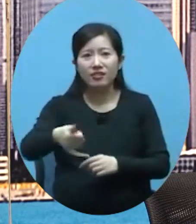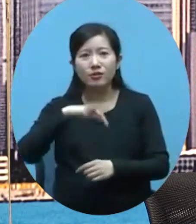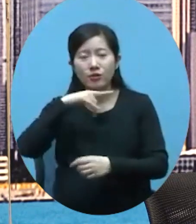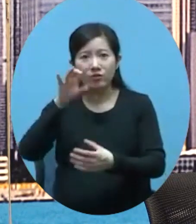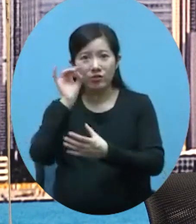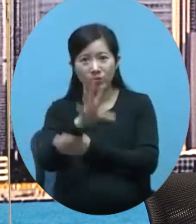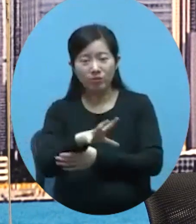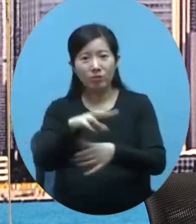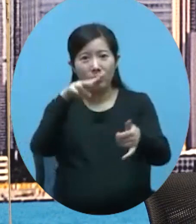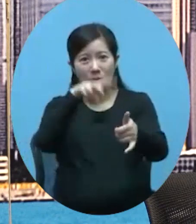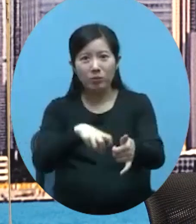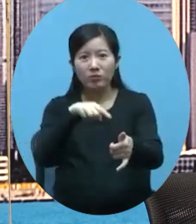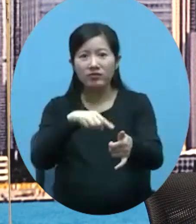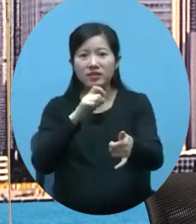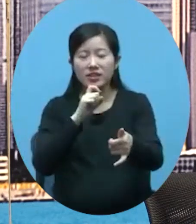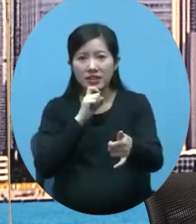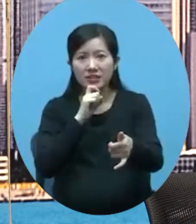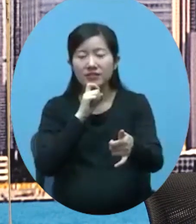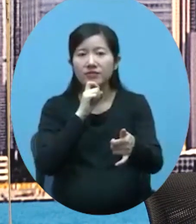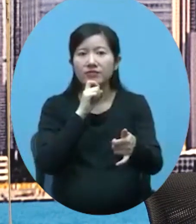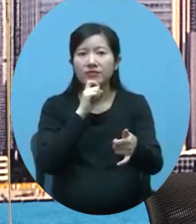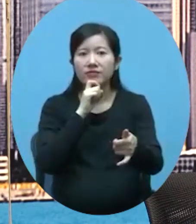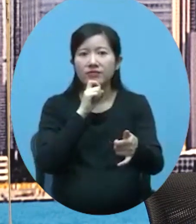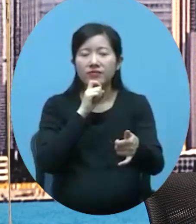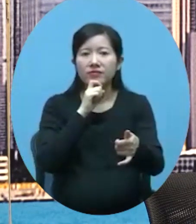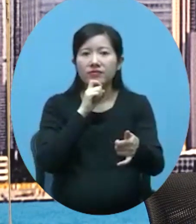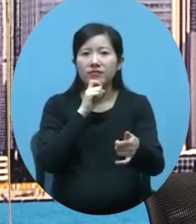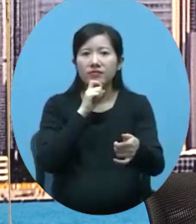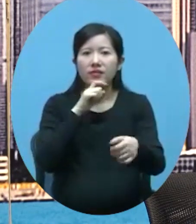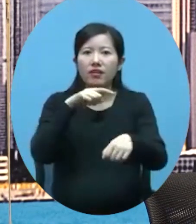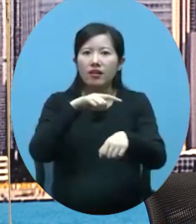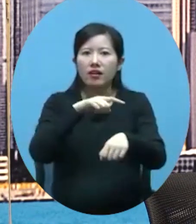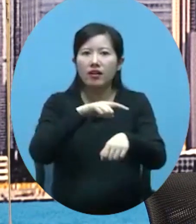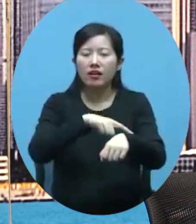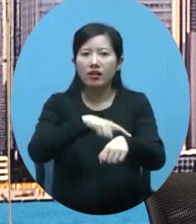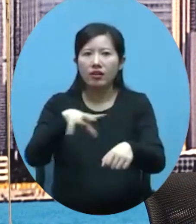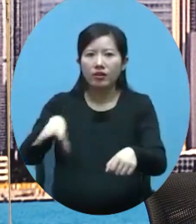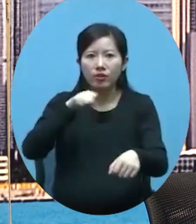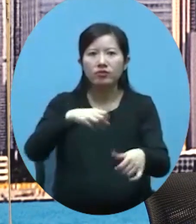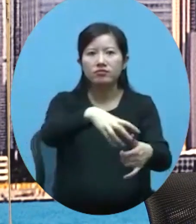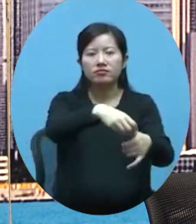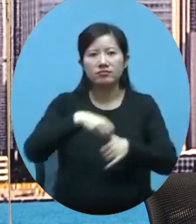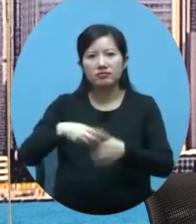better isolation to prevent the virus to spread in the community